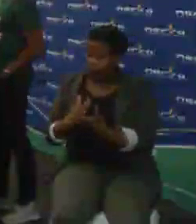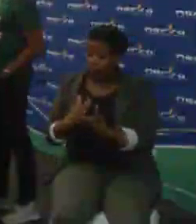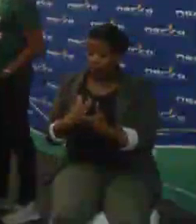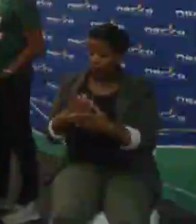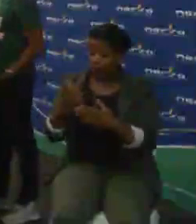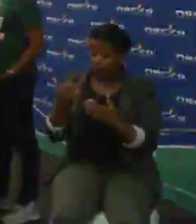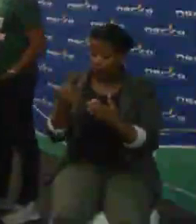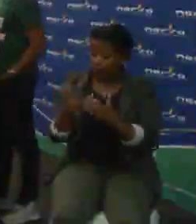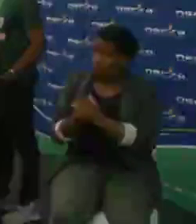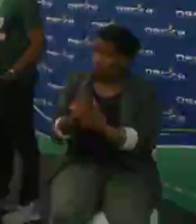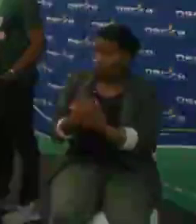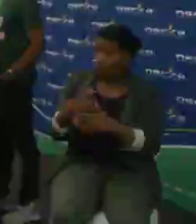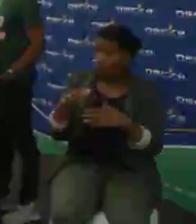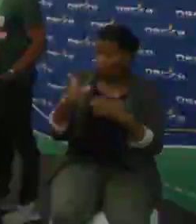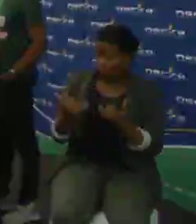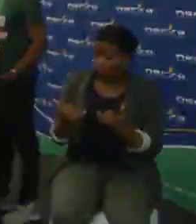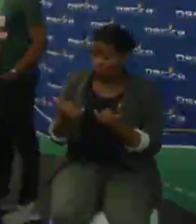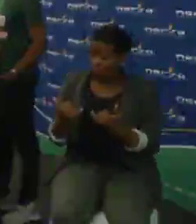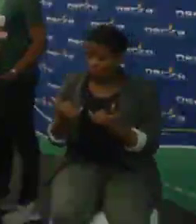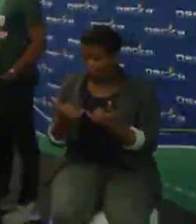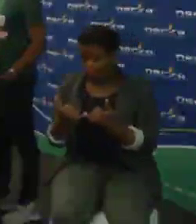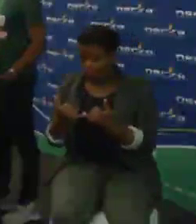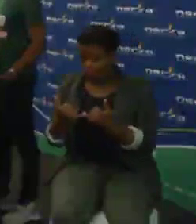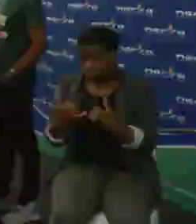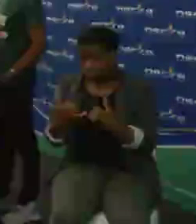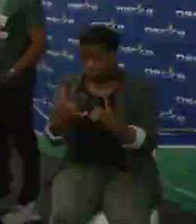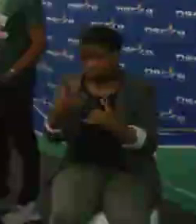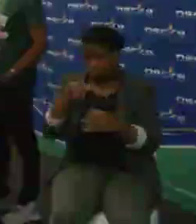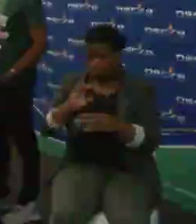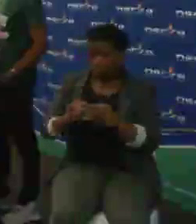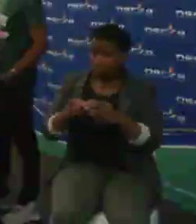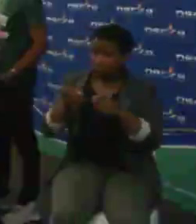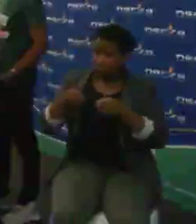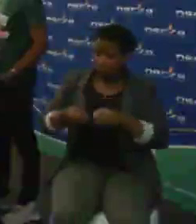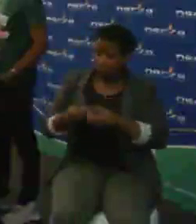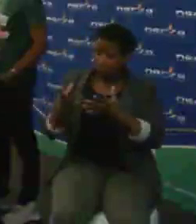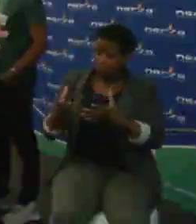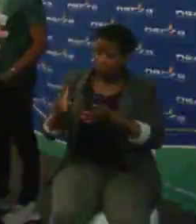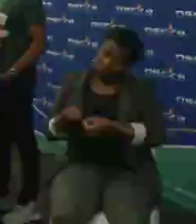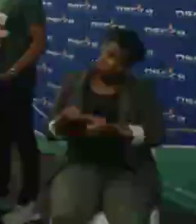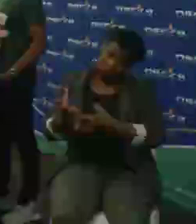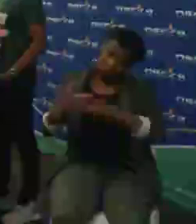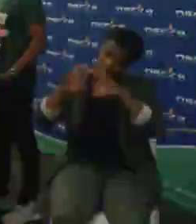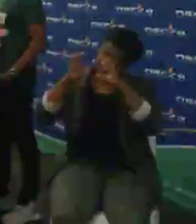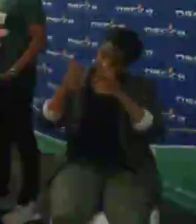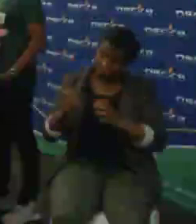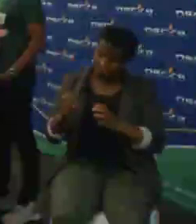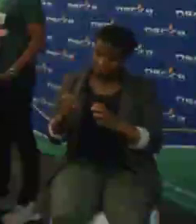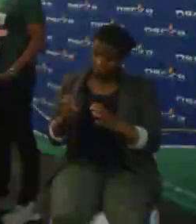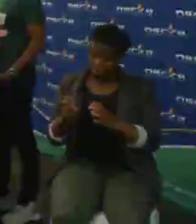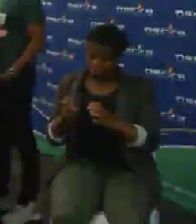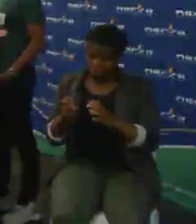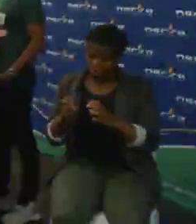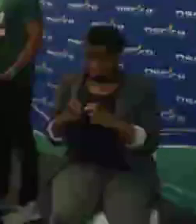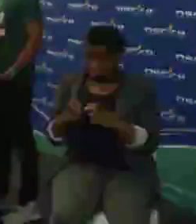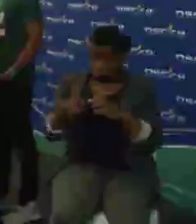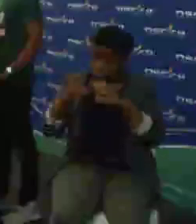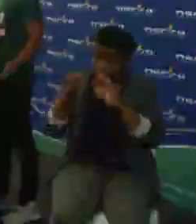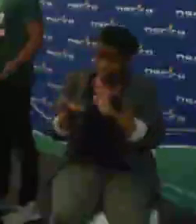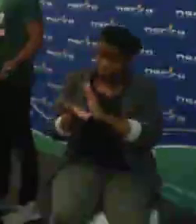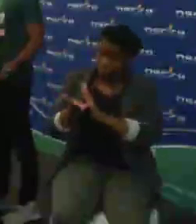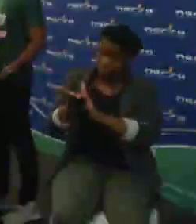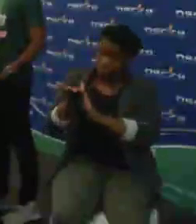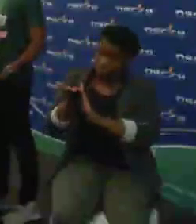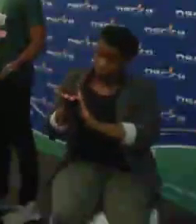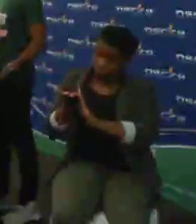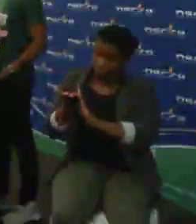going on because in terms of the fossil fuel generated electricity seems to be increasing, but